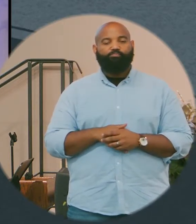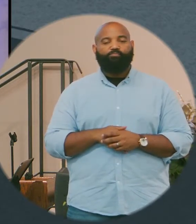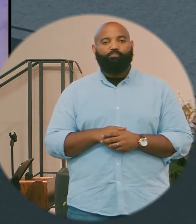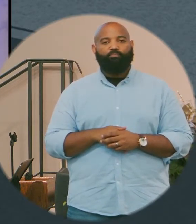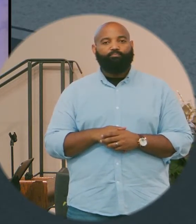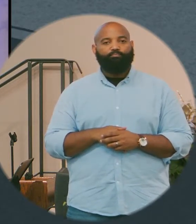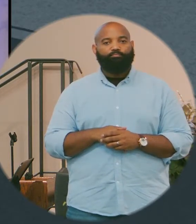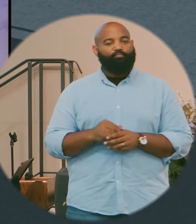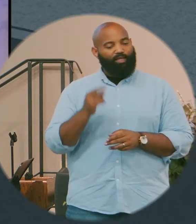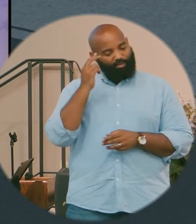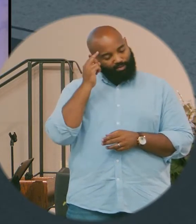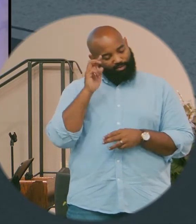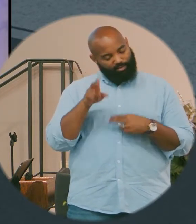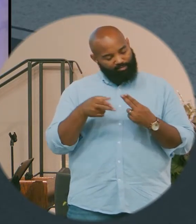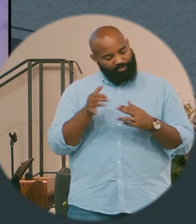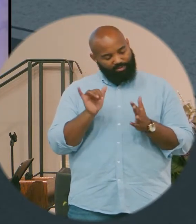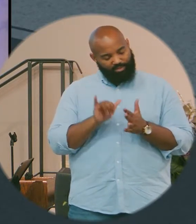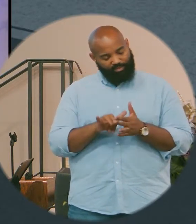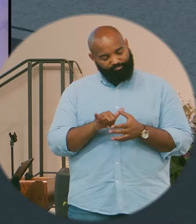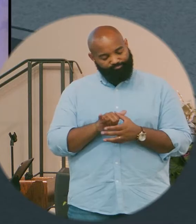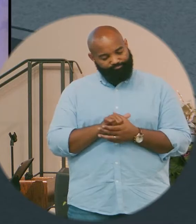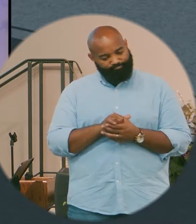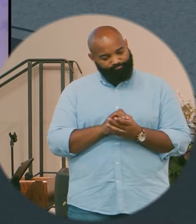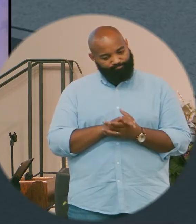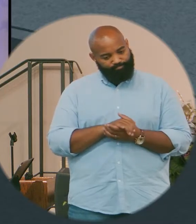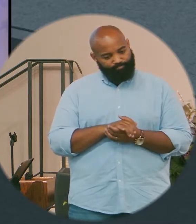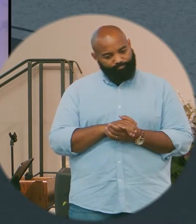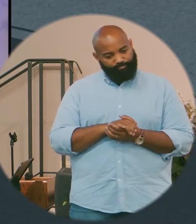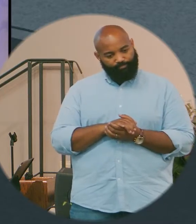Think about that. Get that in your mind.